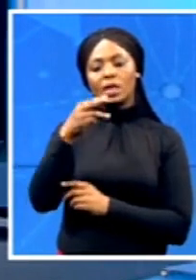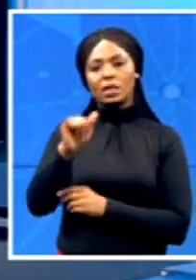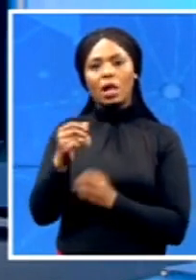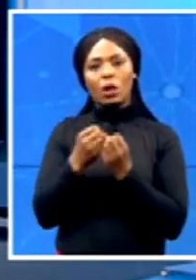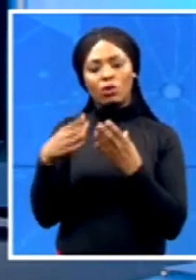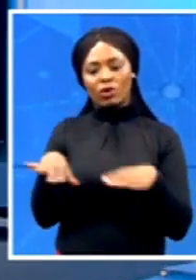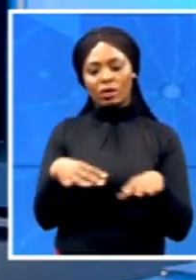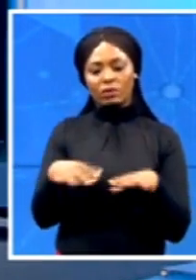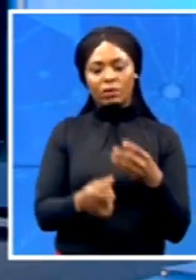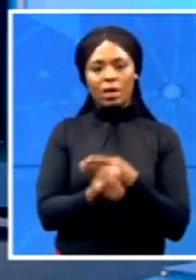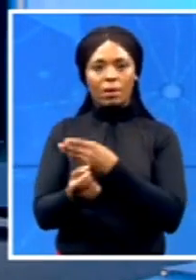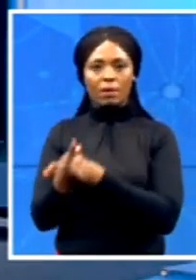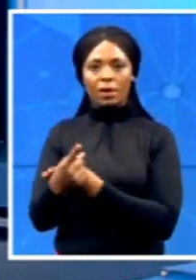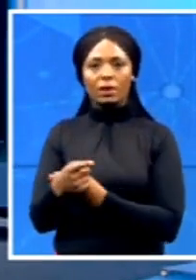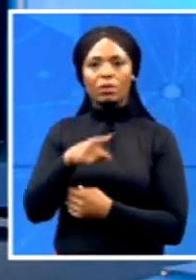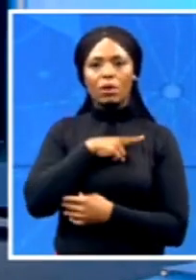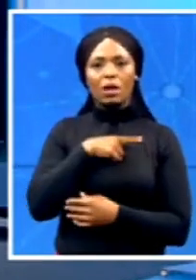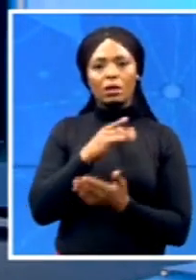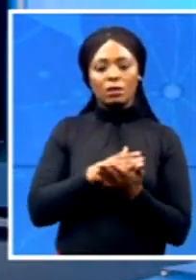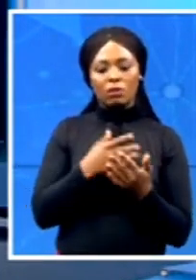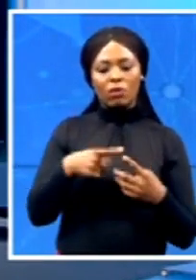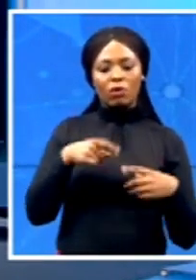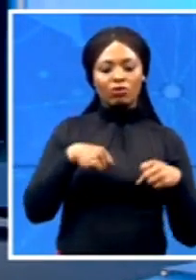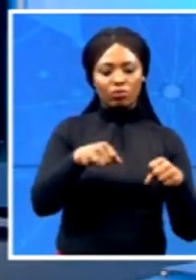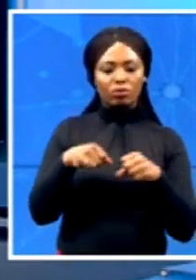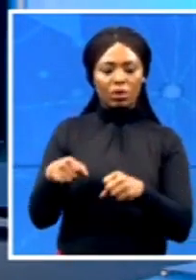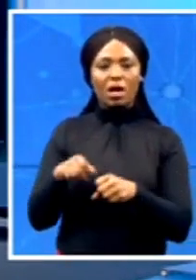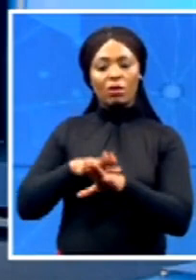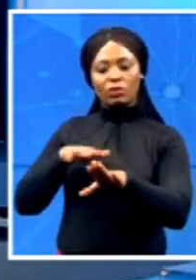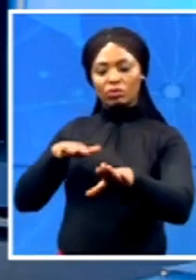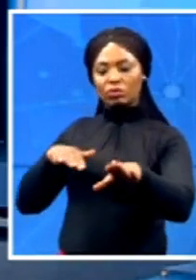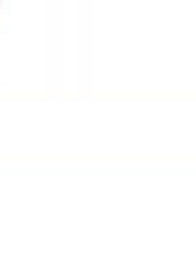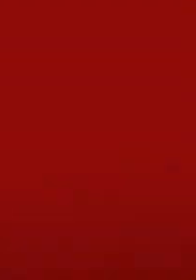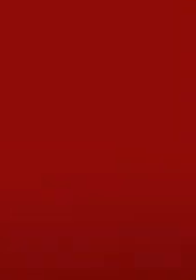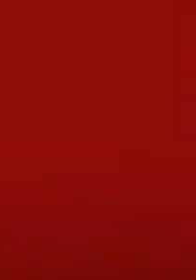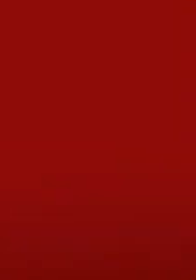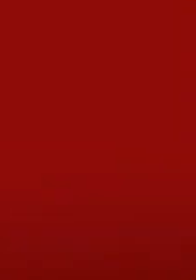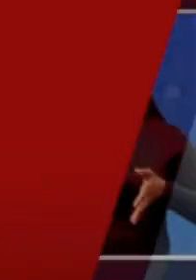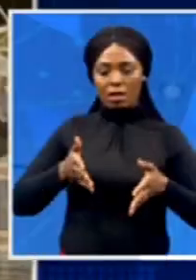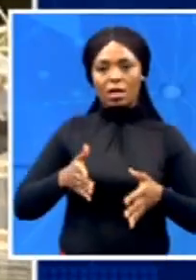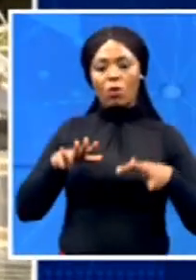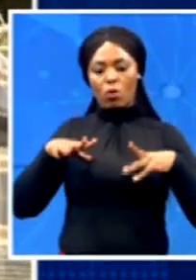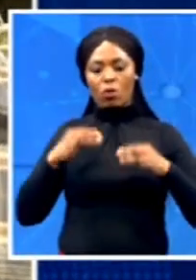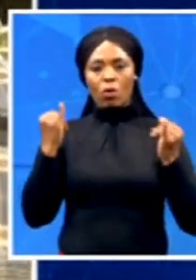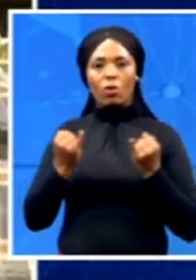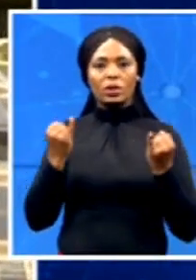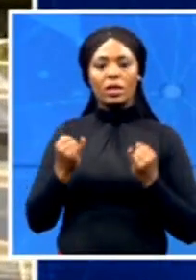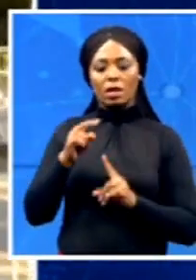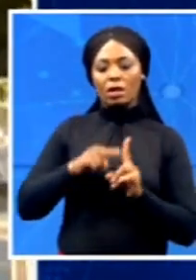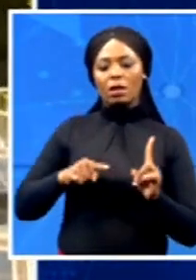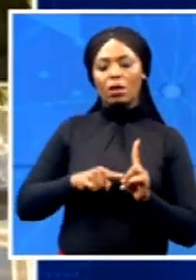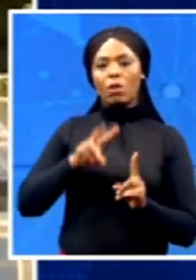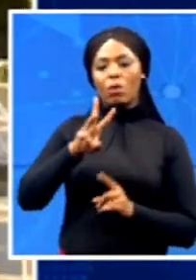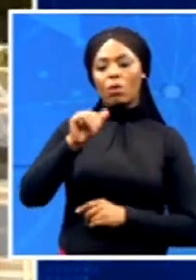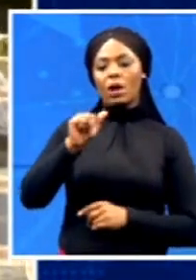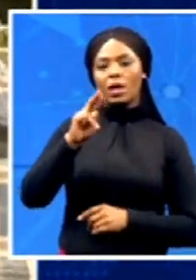told, and congestion around this time of year. Let's get the very latest and bring in Lwandile Mbulali. He's live for us there. Lwandile,